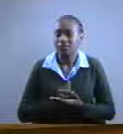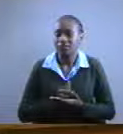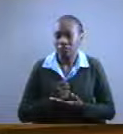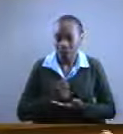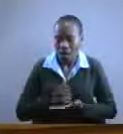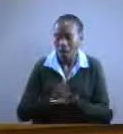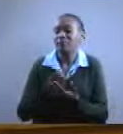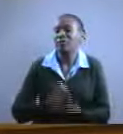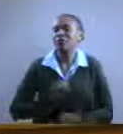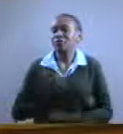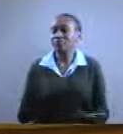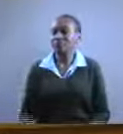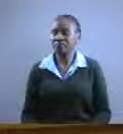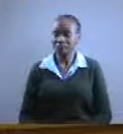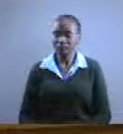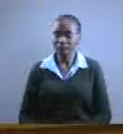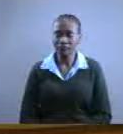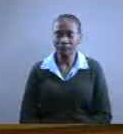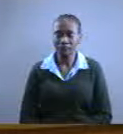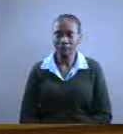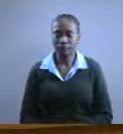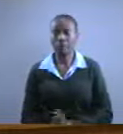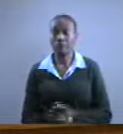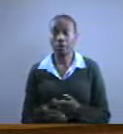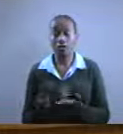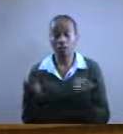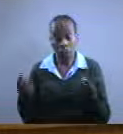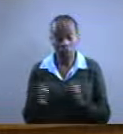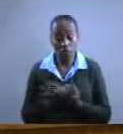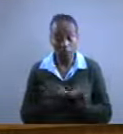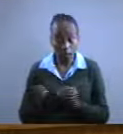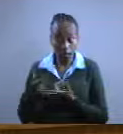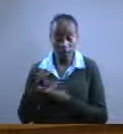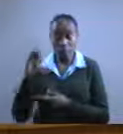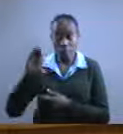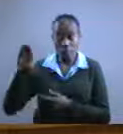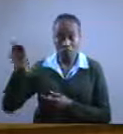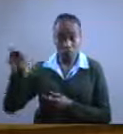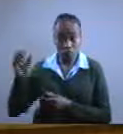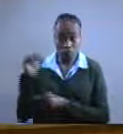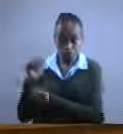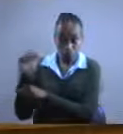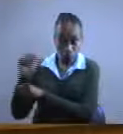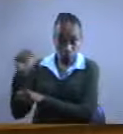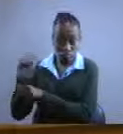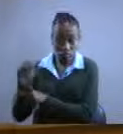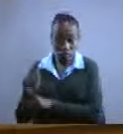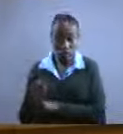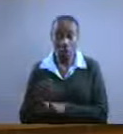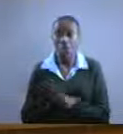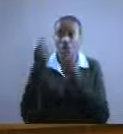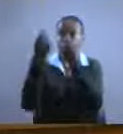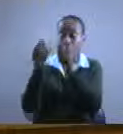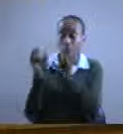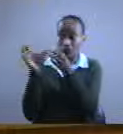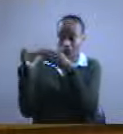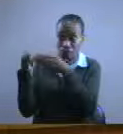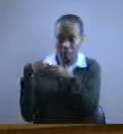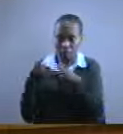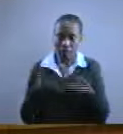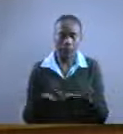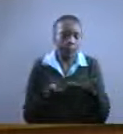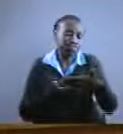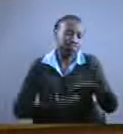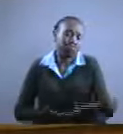Now, obviously frustrated with this filibustering from COSATU, Treasury simply tabled a bill to implement a youth